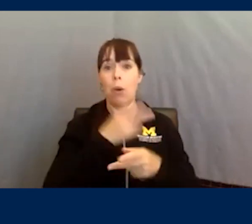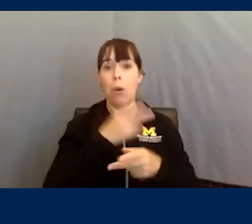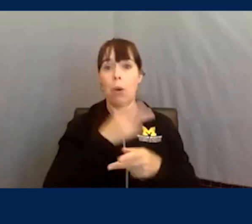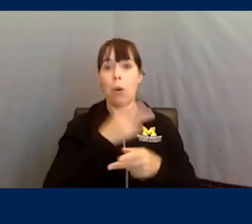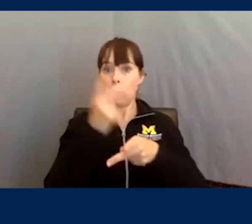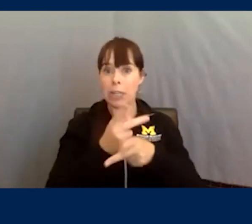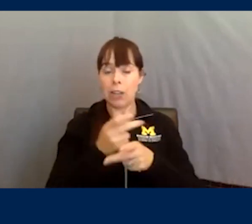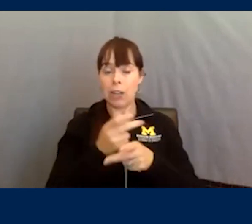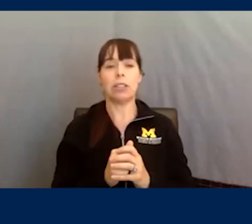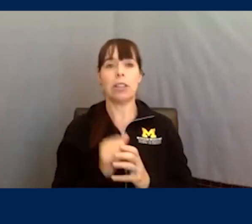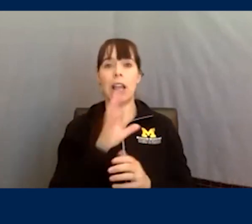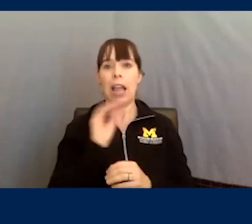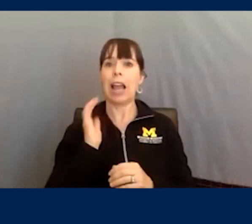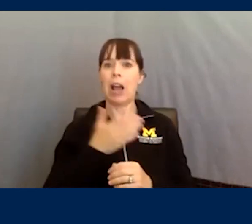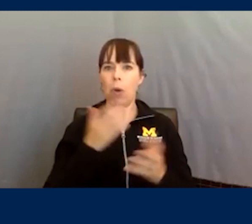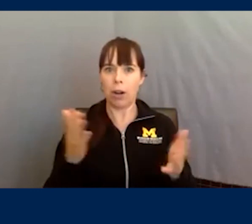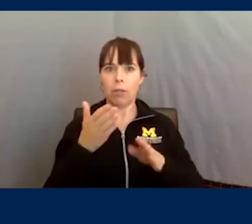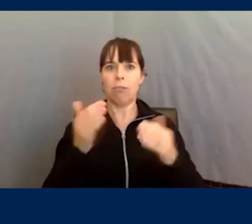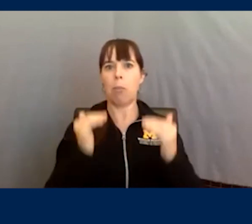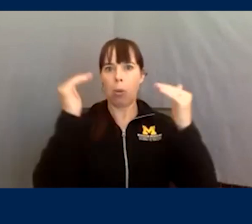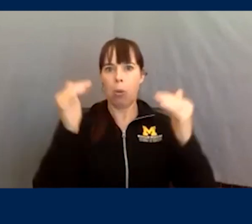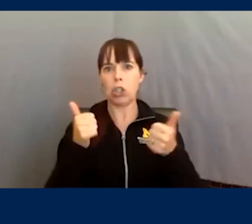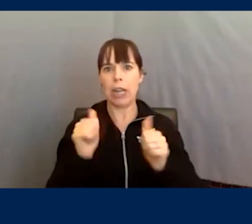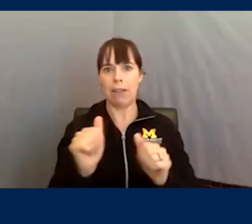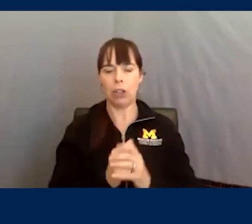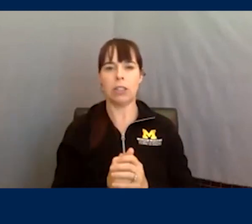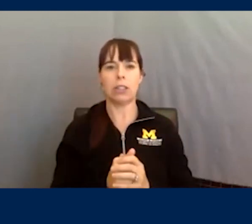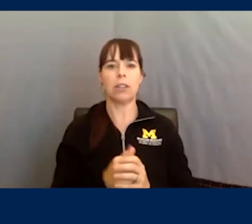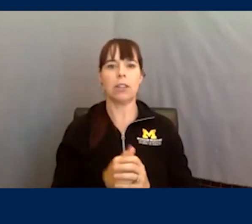efforts, and our promotion efforts. And so I think